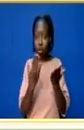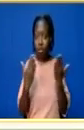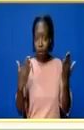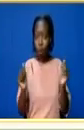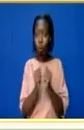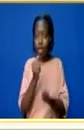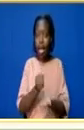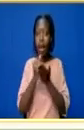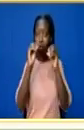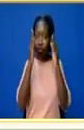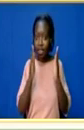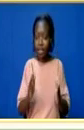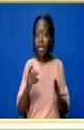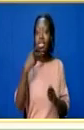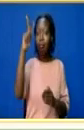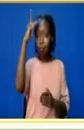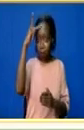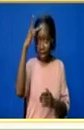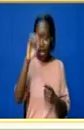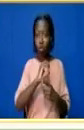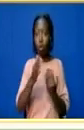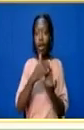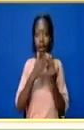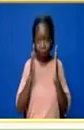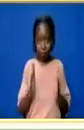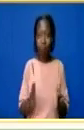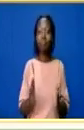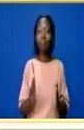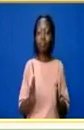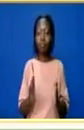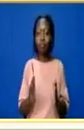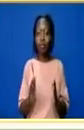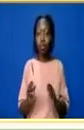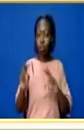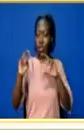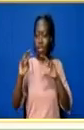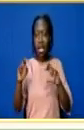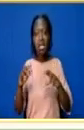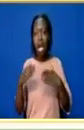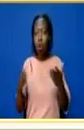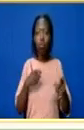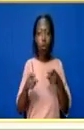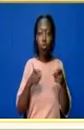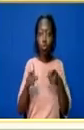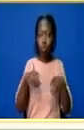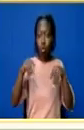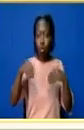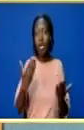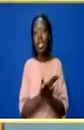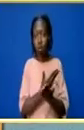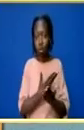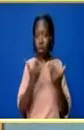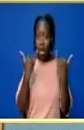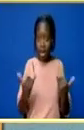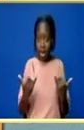the help of our teachers, guidance, guardians, or parents to see how we can control these erosions.